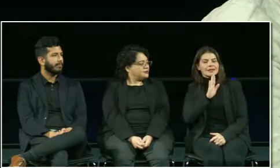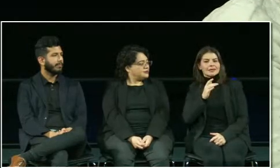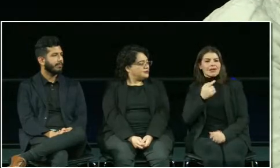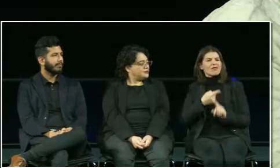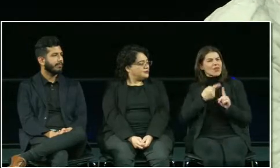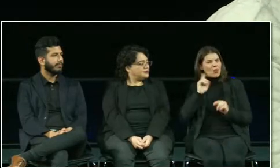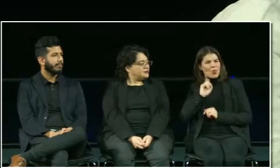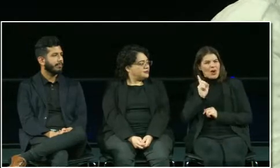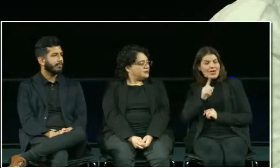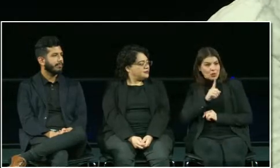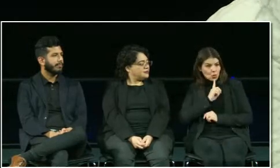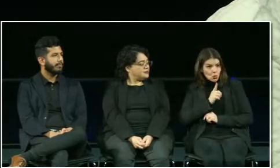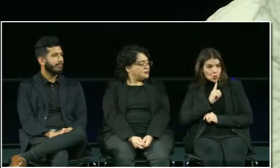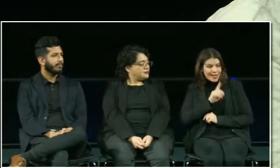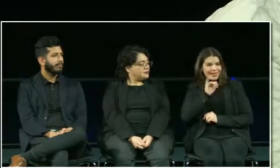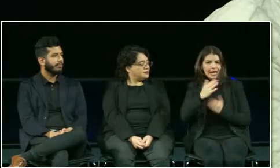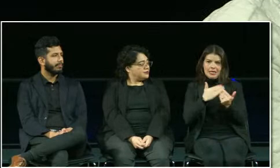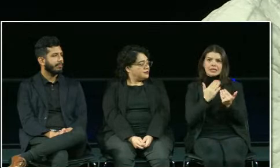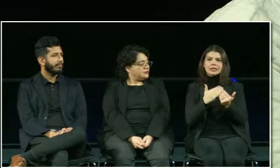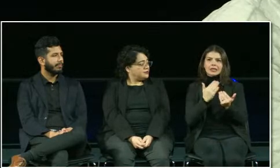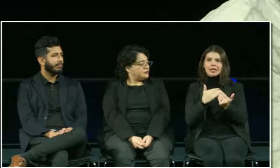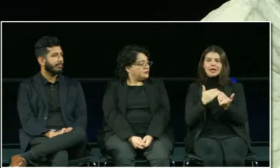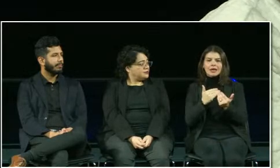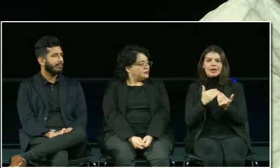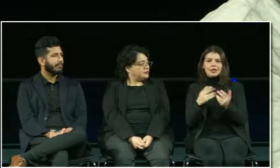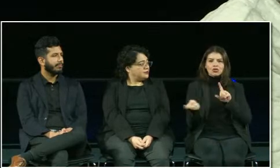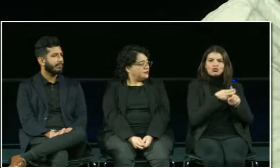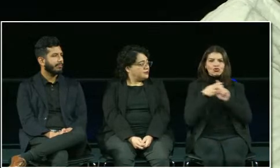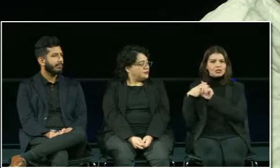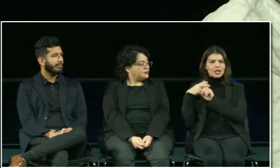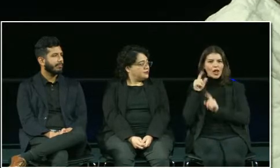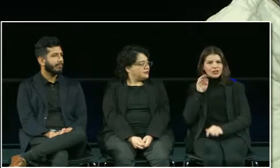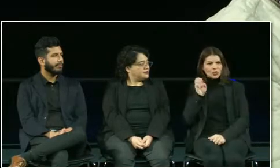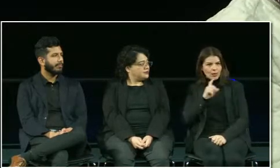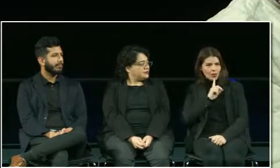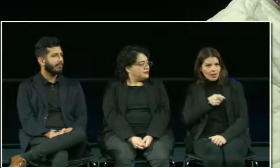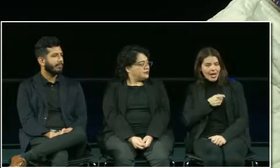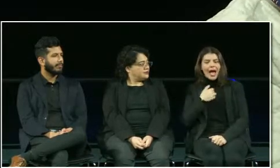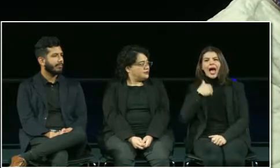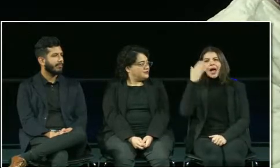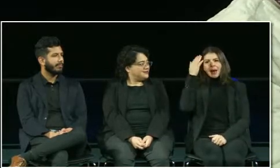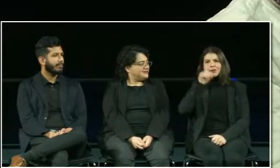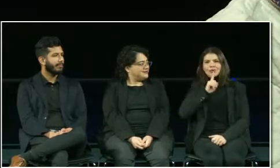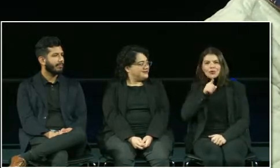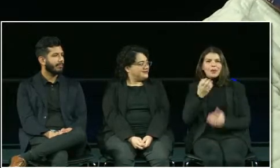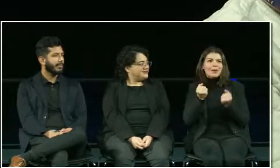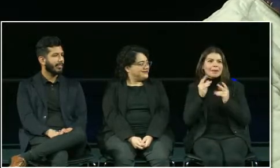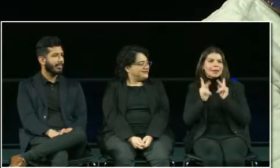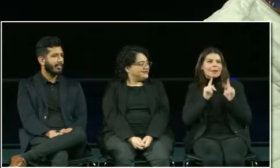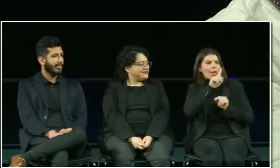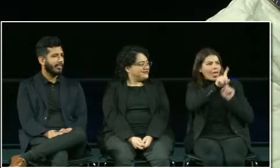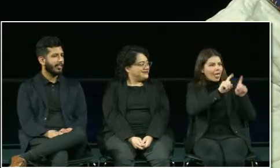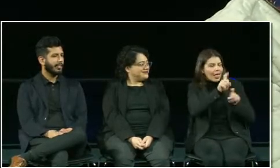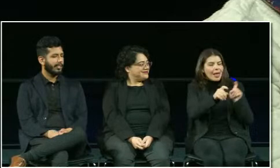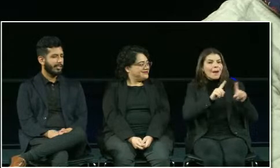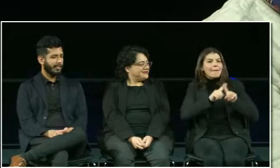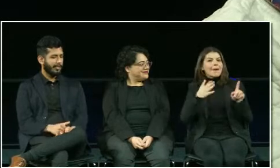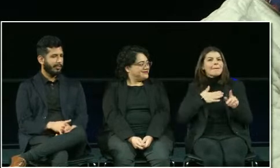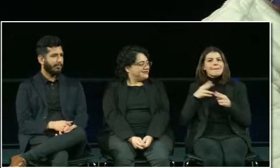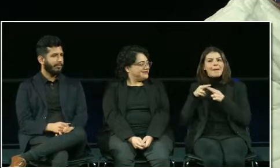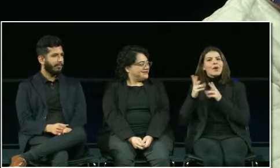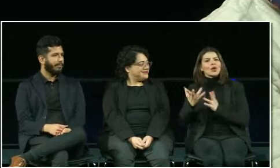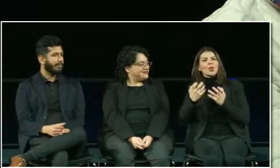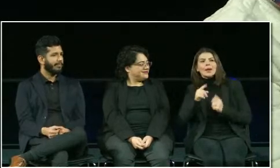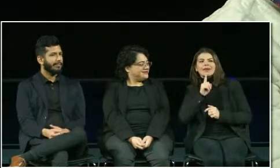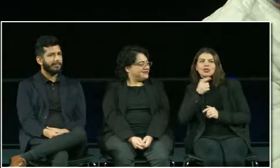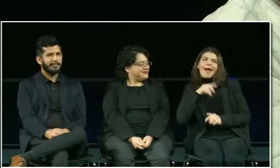from? And is it really that easy to steal a tram? I know you must have gotten this a million times, but my partner wanted